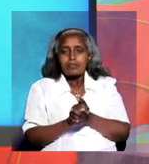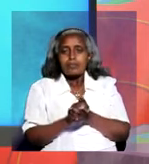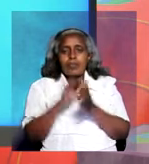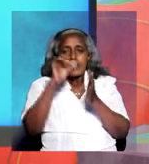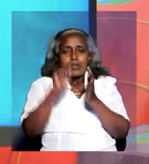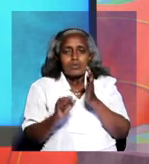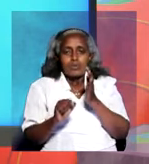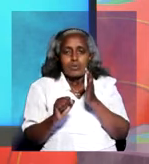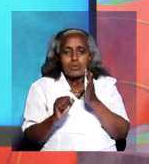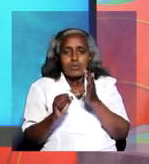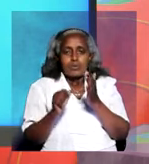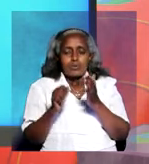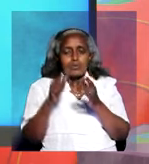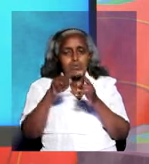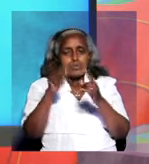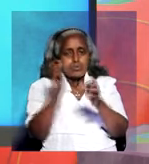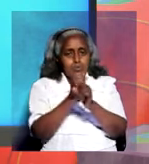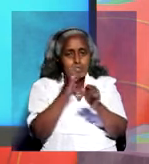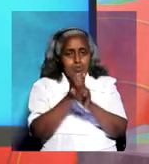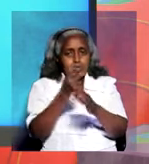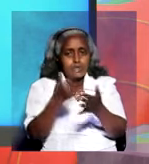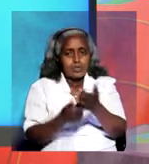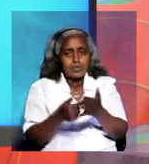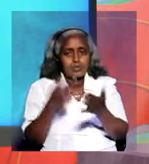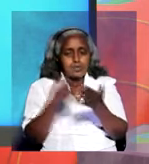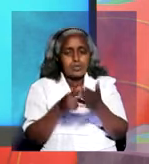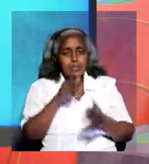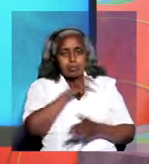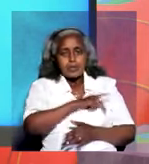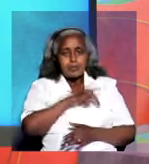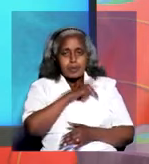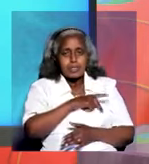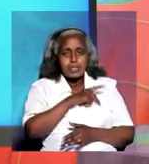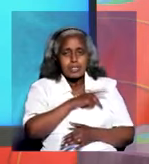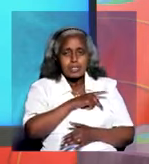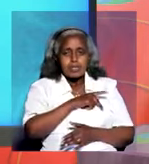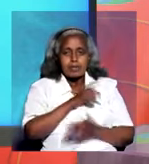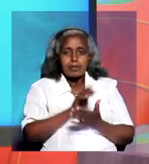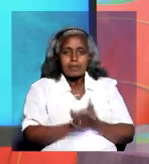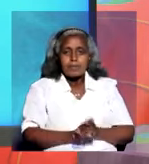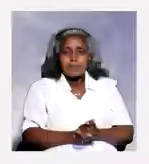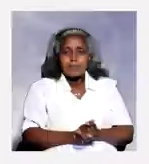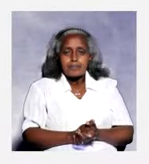So to do this, we use this property.